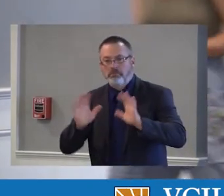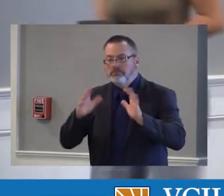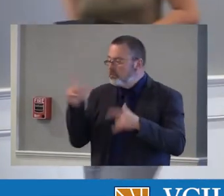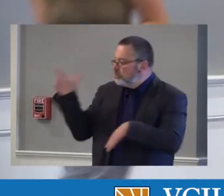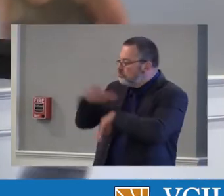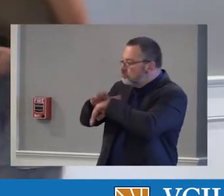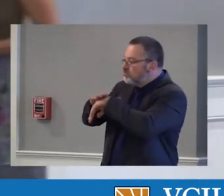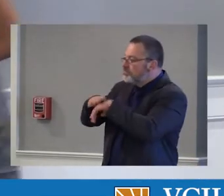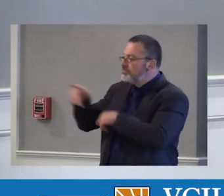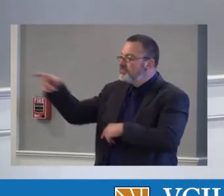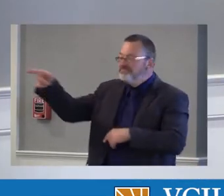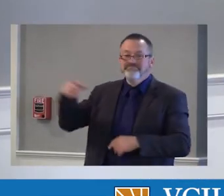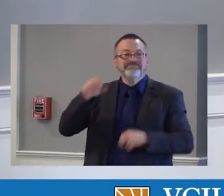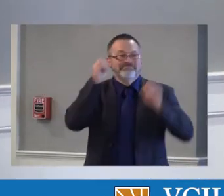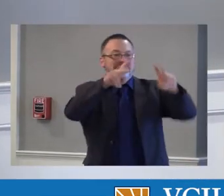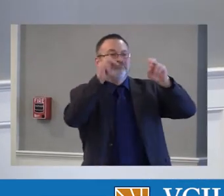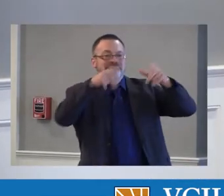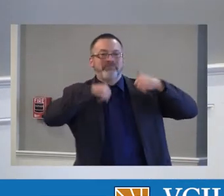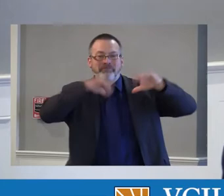Congratulations.